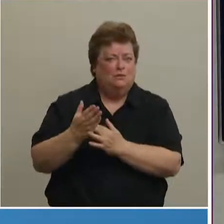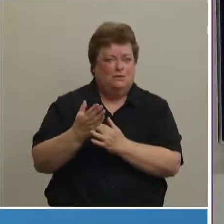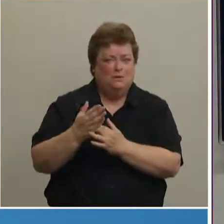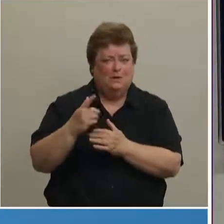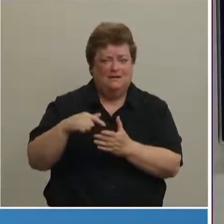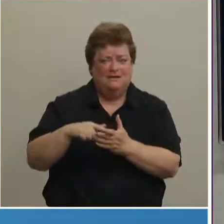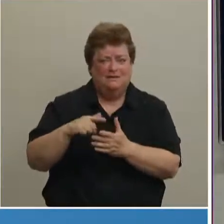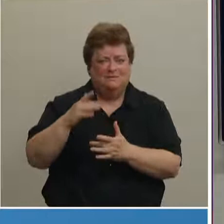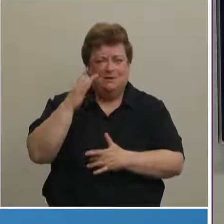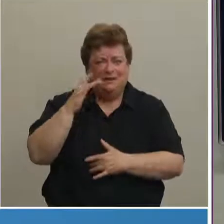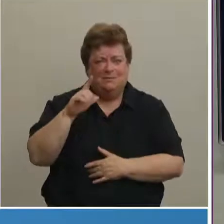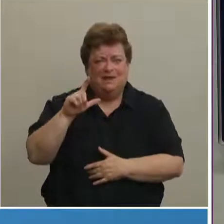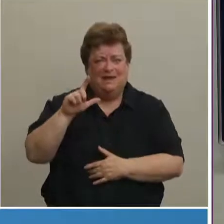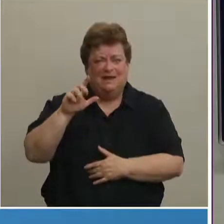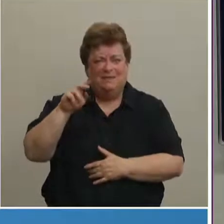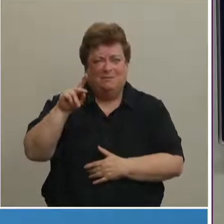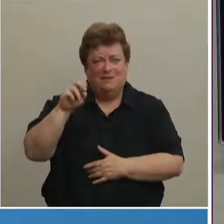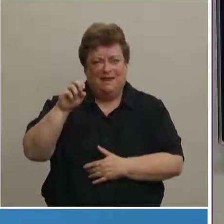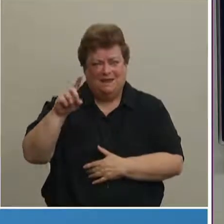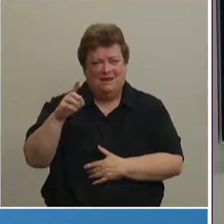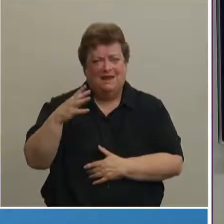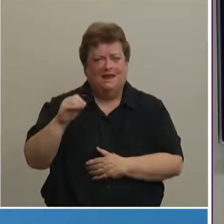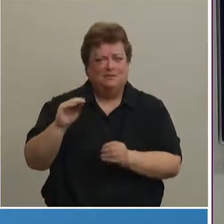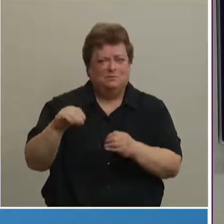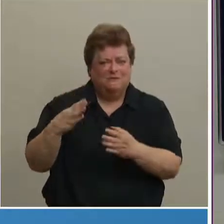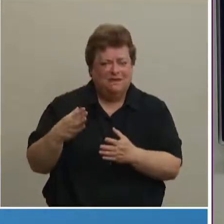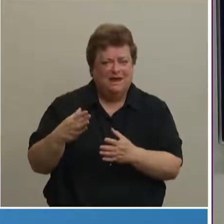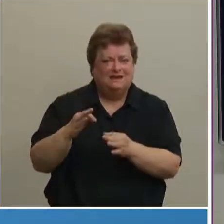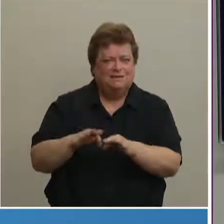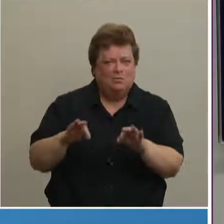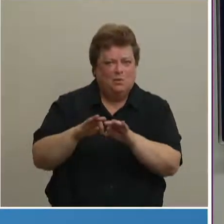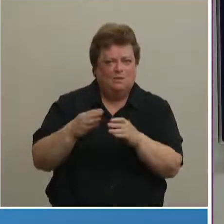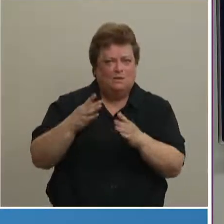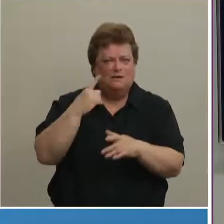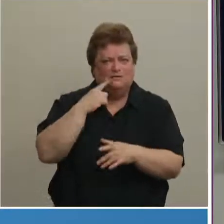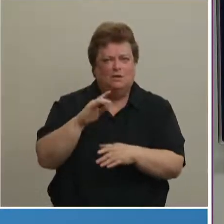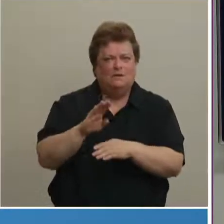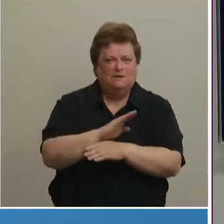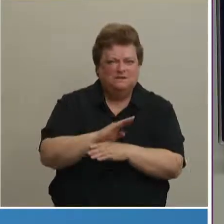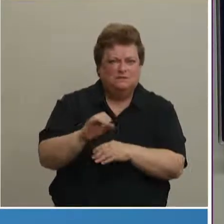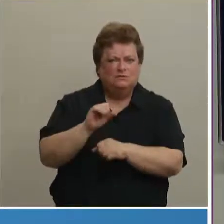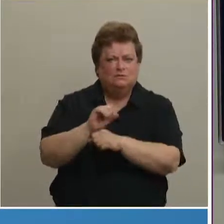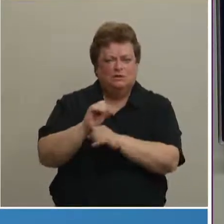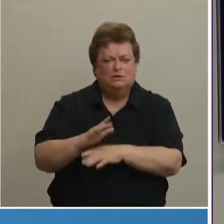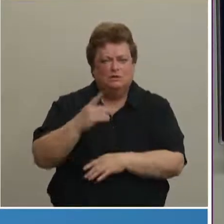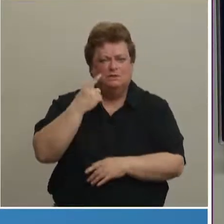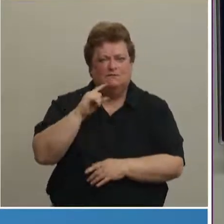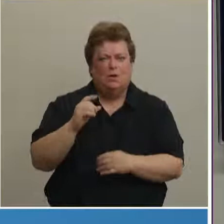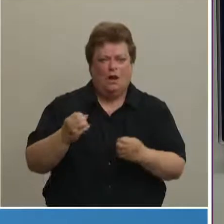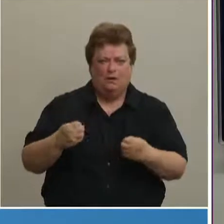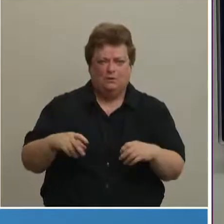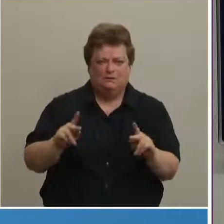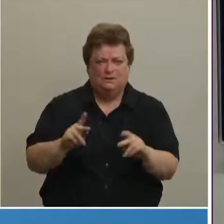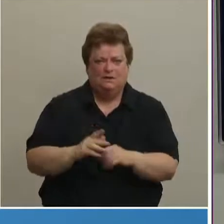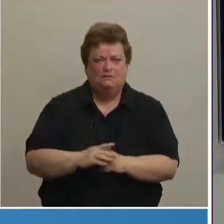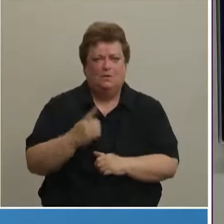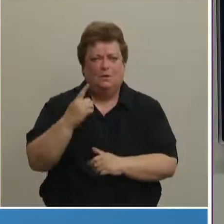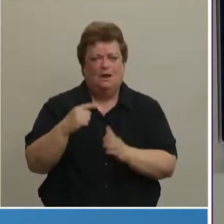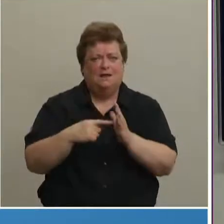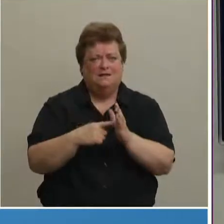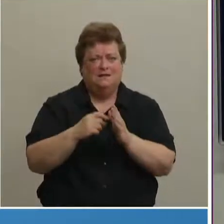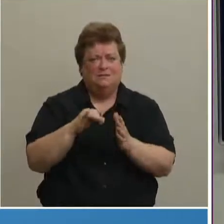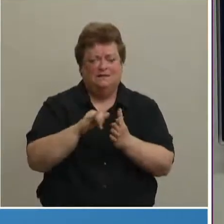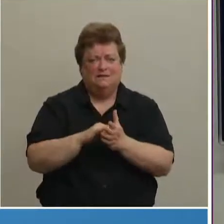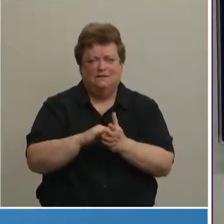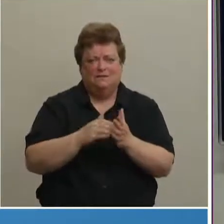has pivoted in vital ways to provide businesses and workers with new workforce opportunities. One example of this